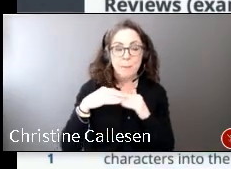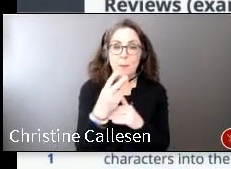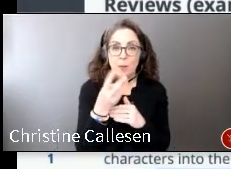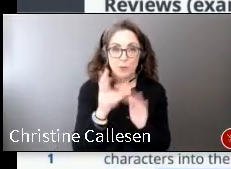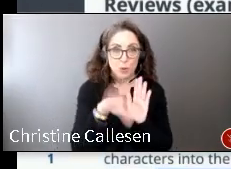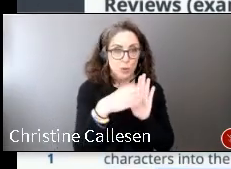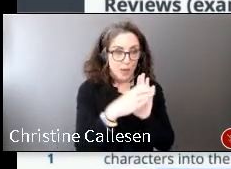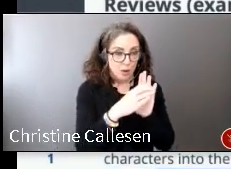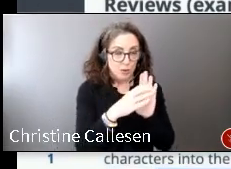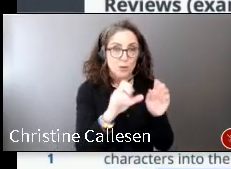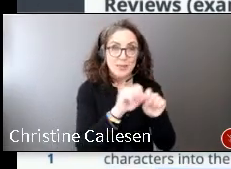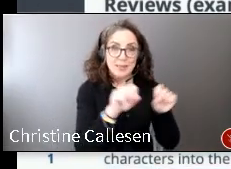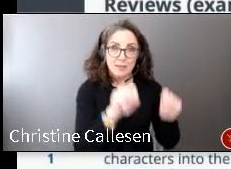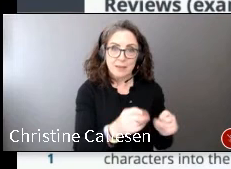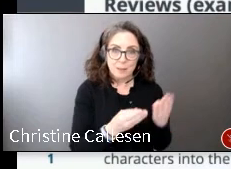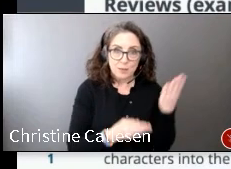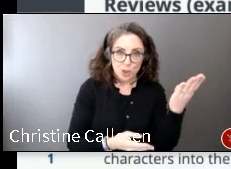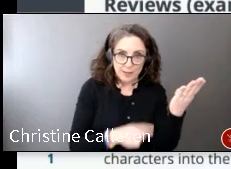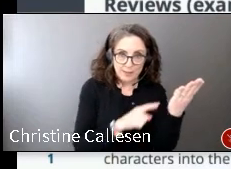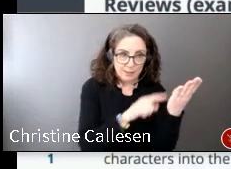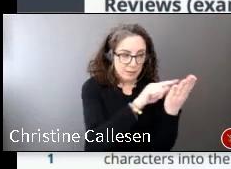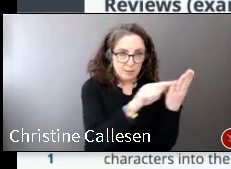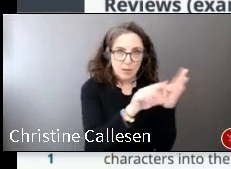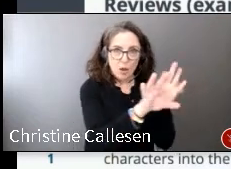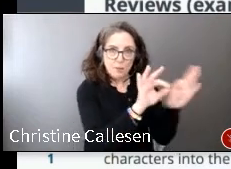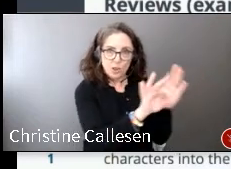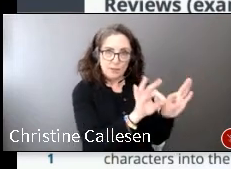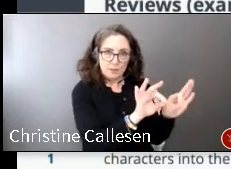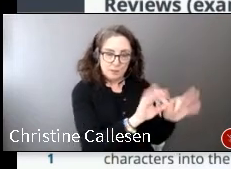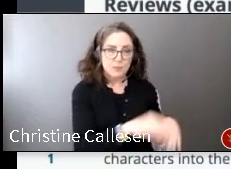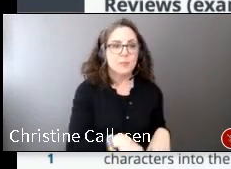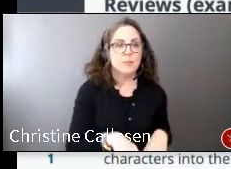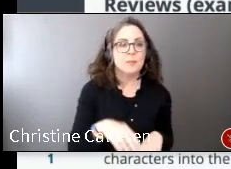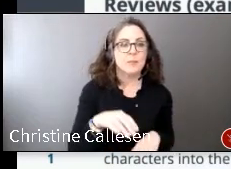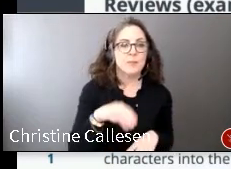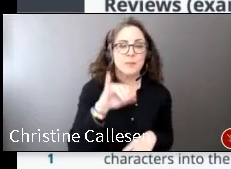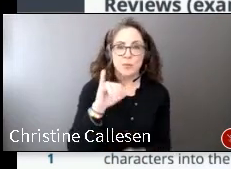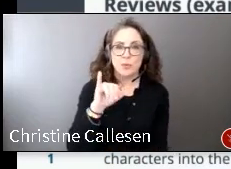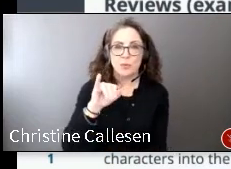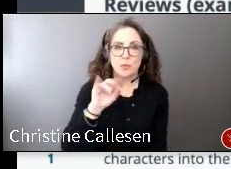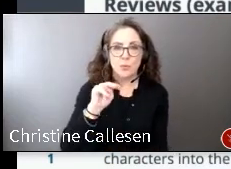system suggests. So the input,